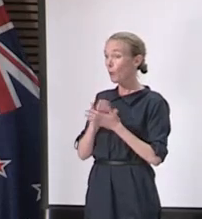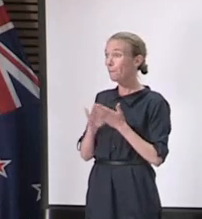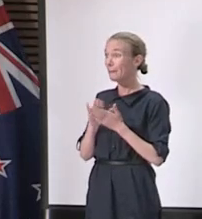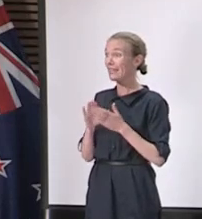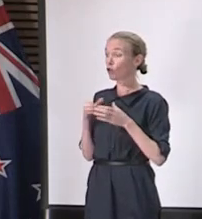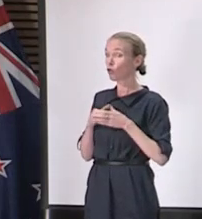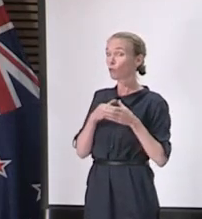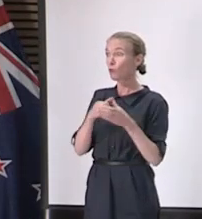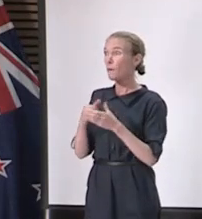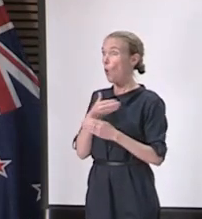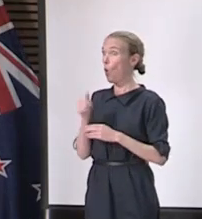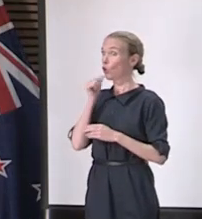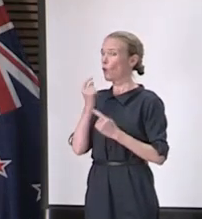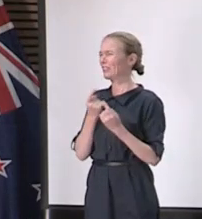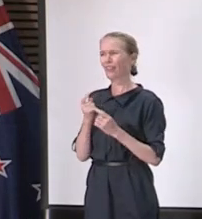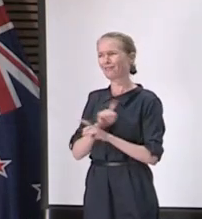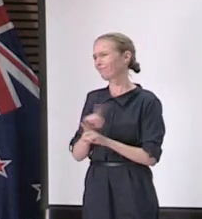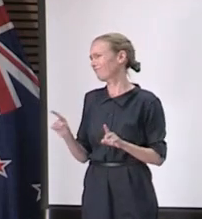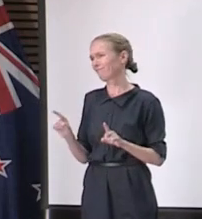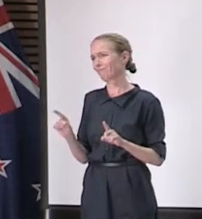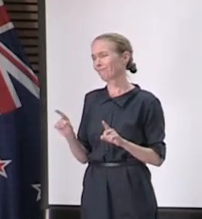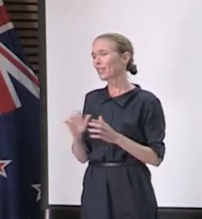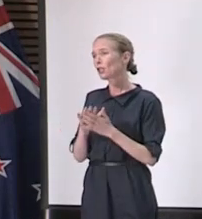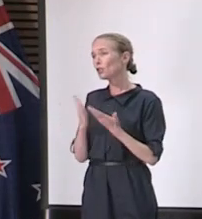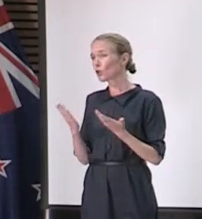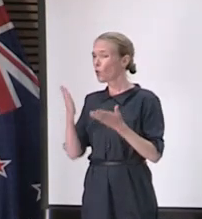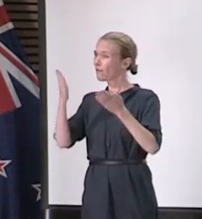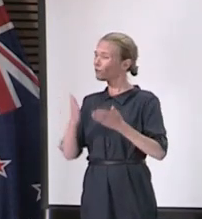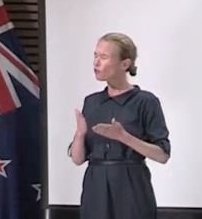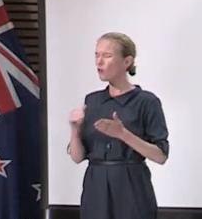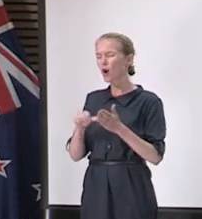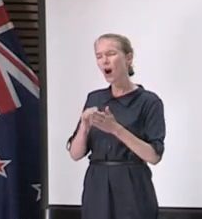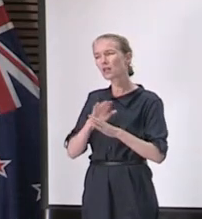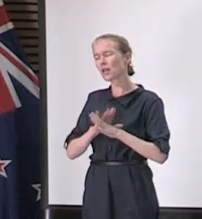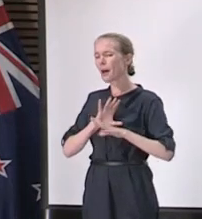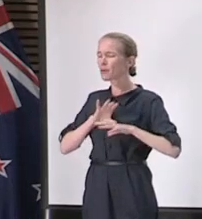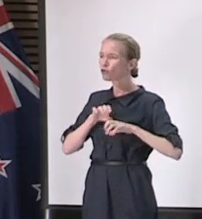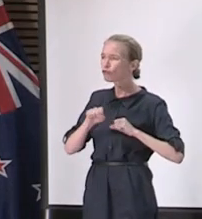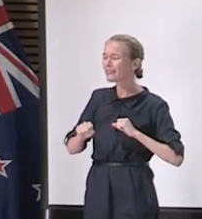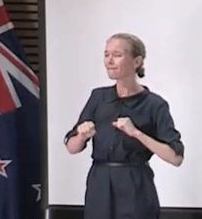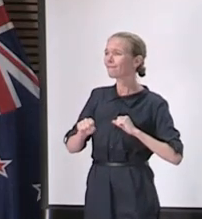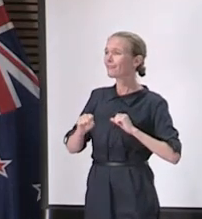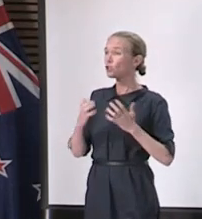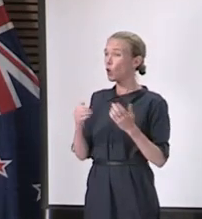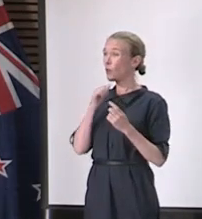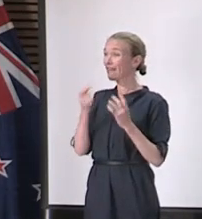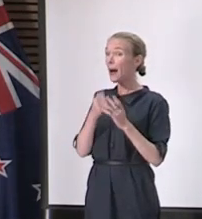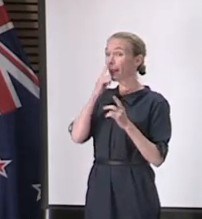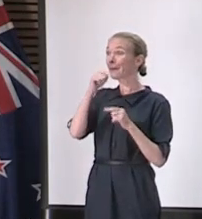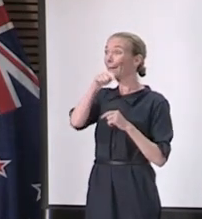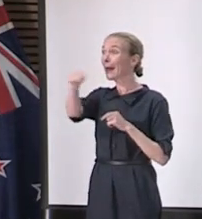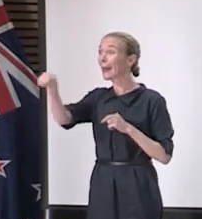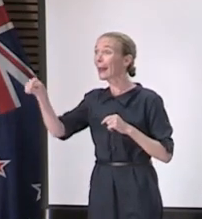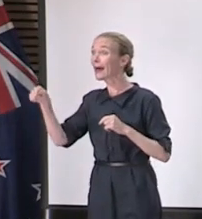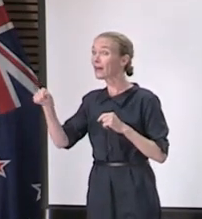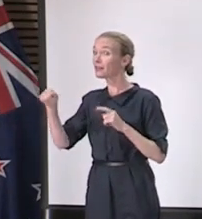asking so much of those particularly who wish to grieve in larger groups to give any leniency for any other group in that regard. Yeah, Tova. Sorry, did